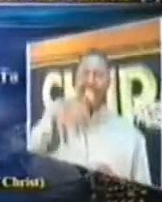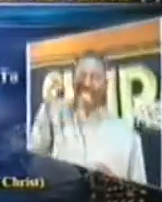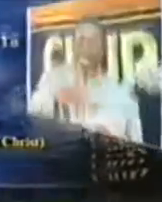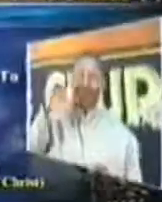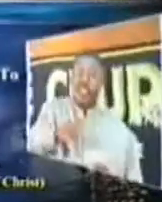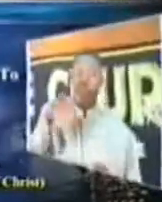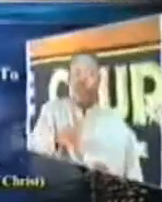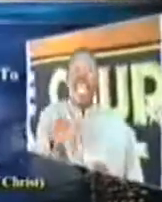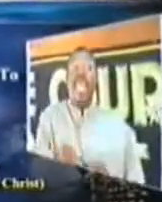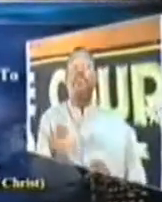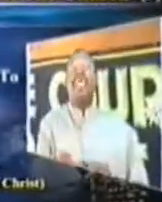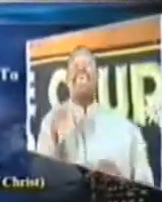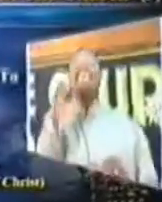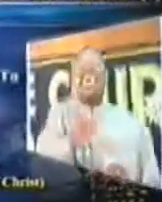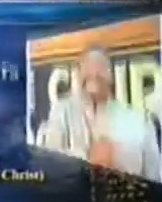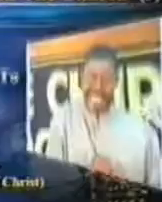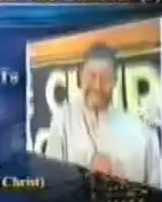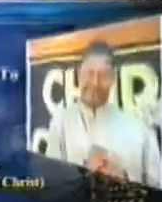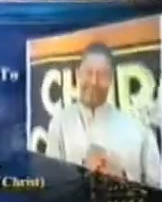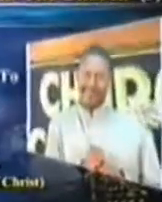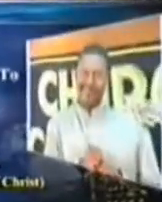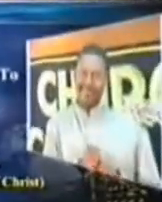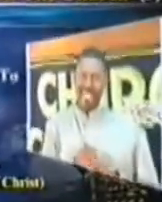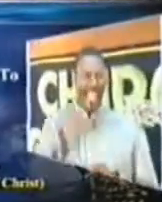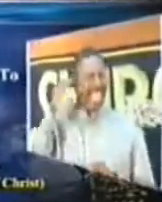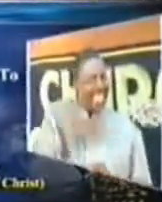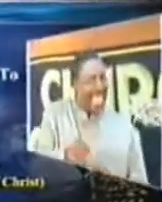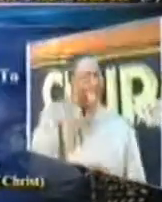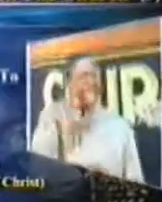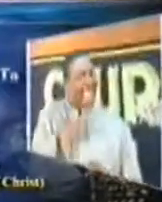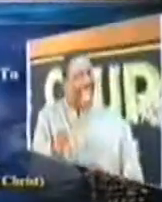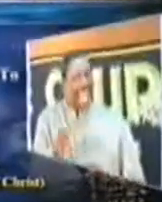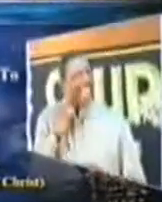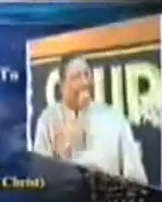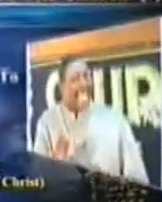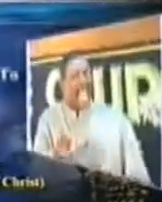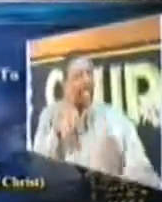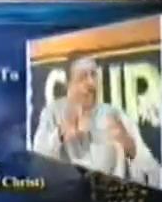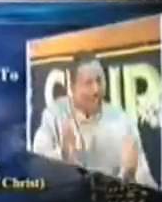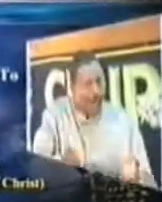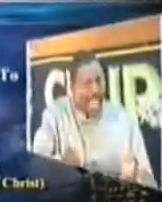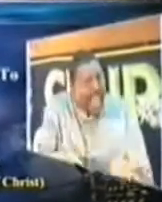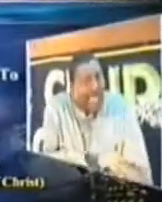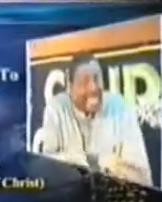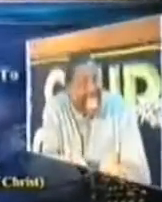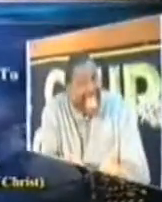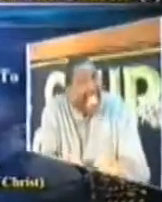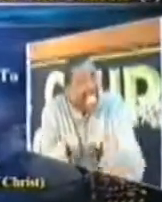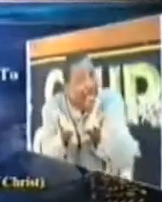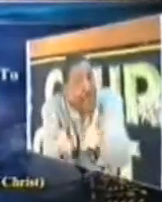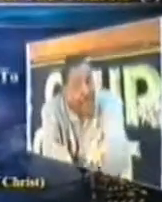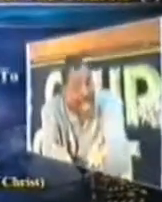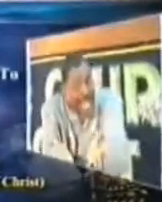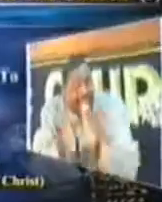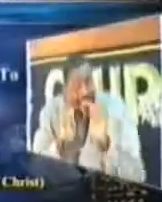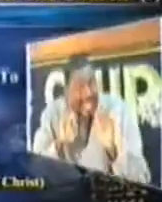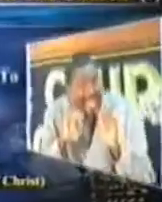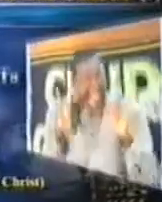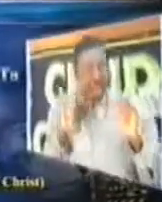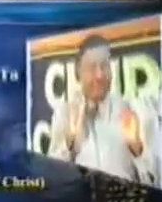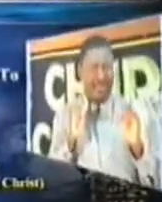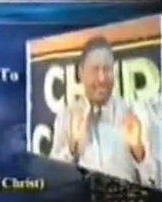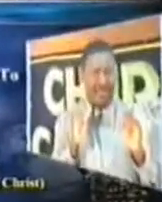say ya kasa christopher entia titia enye de ye ka any say a christopher empa sika enye nyame adwuma